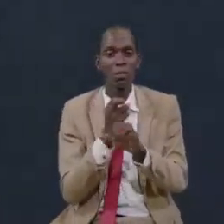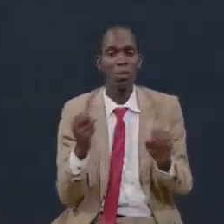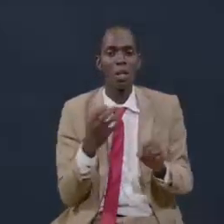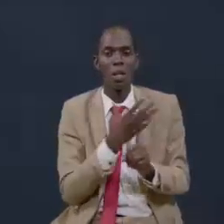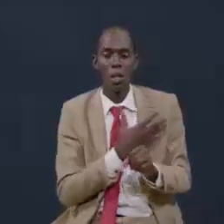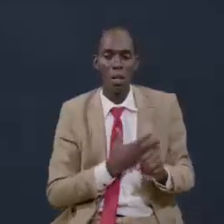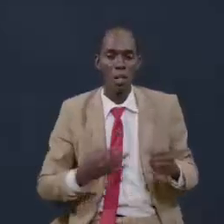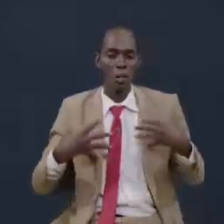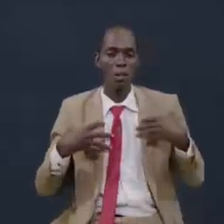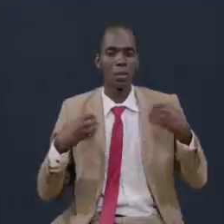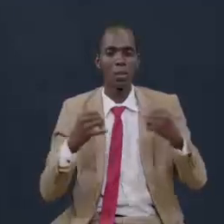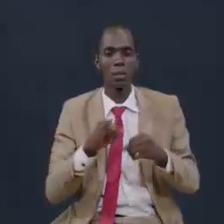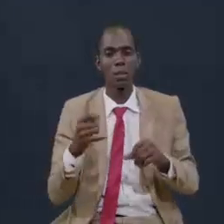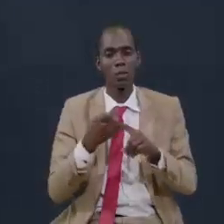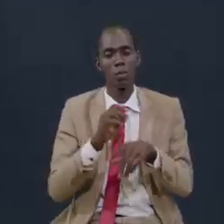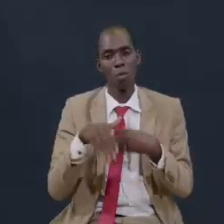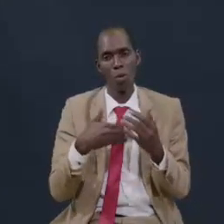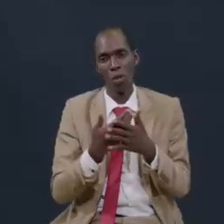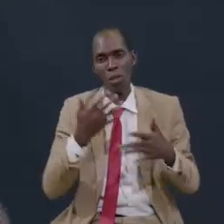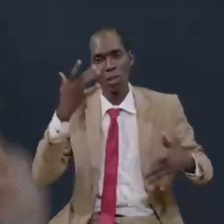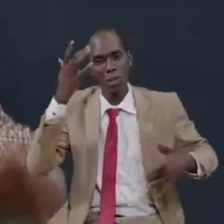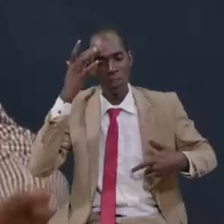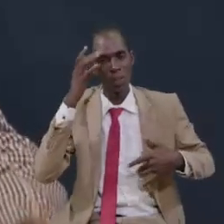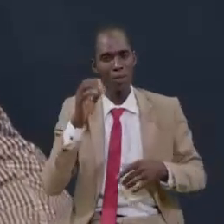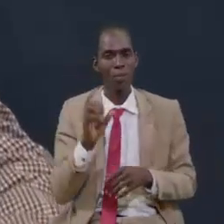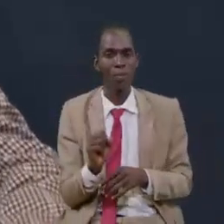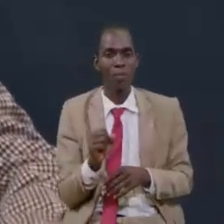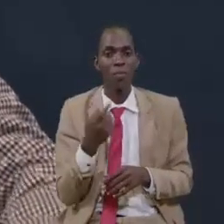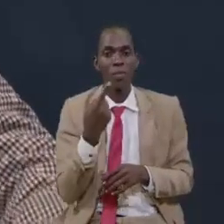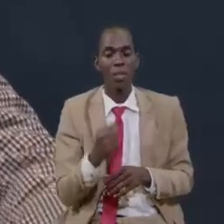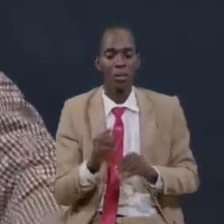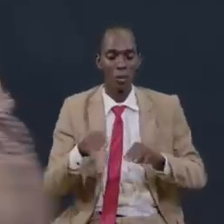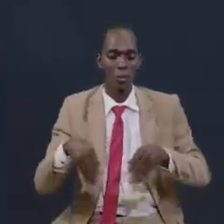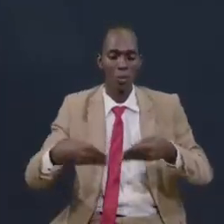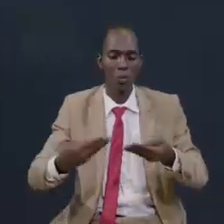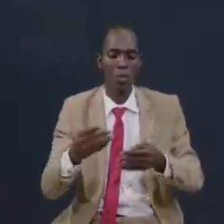all sicknesses. The provided